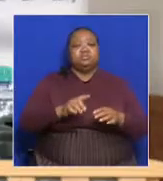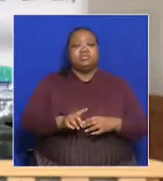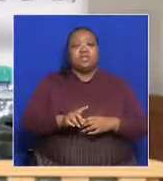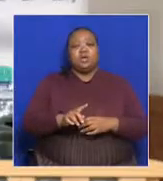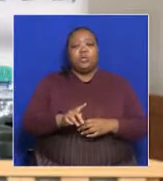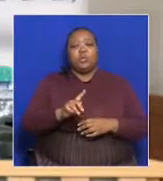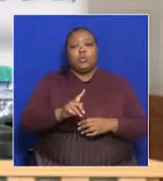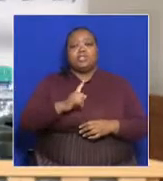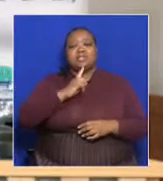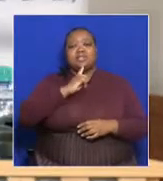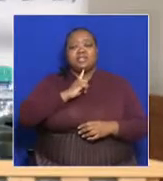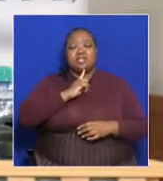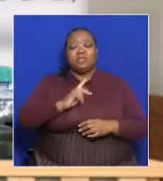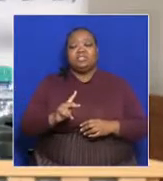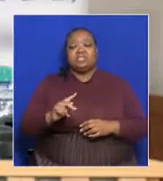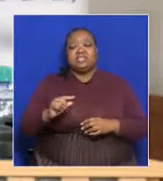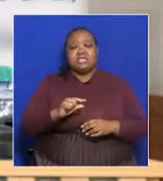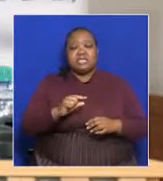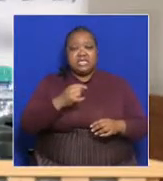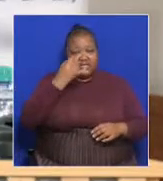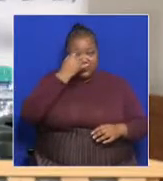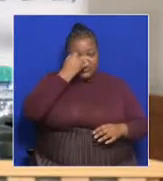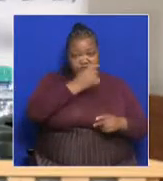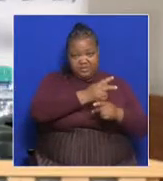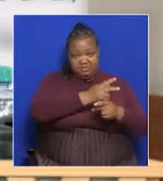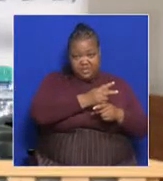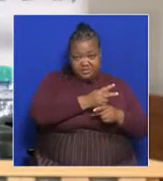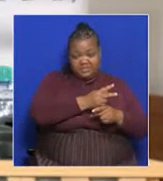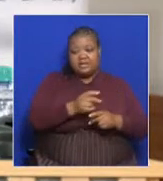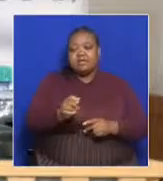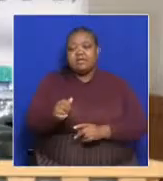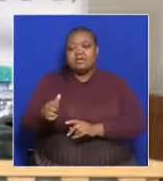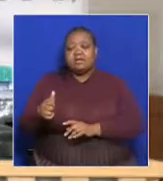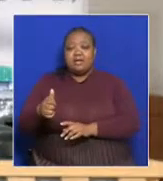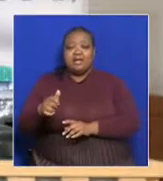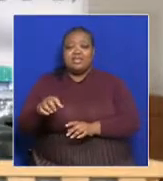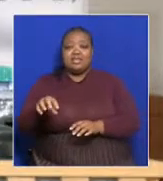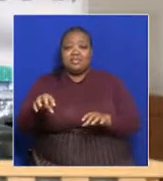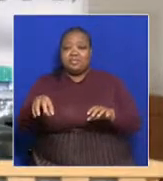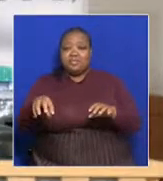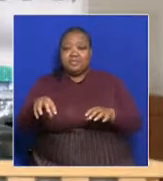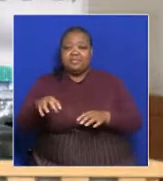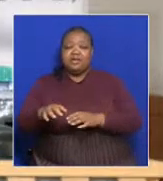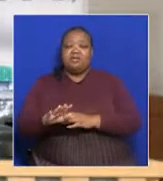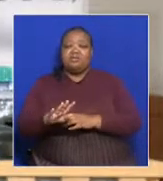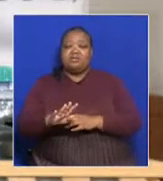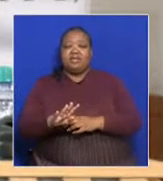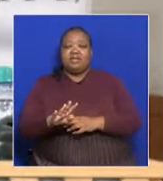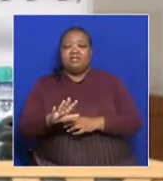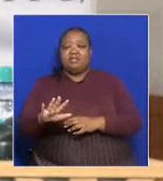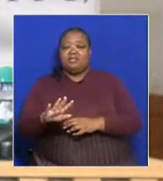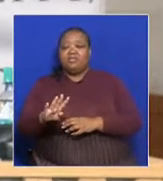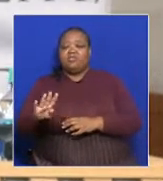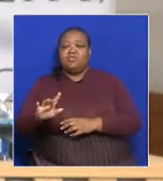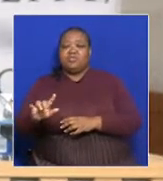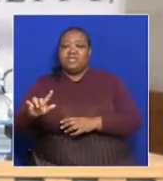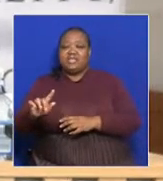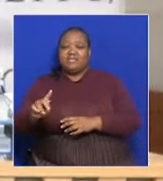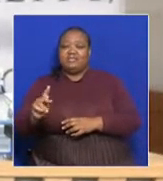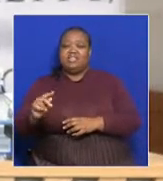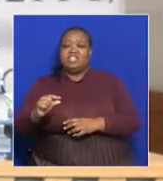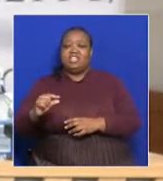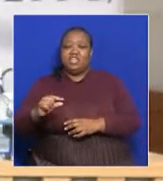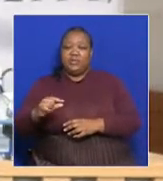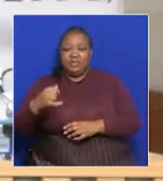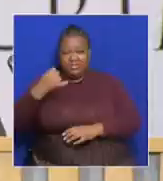chemicals and the other was holding 547 kilograms of mandrax, you concluded that they are not a viable